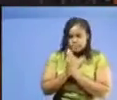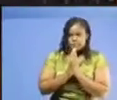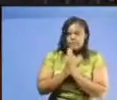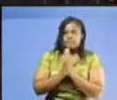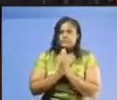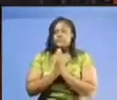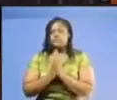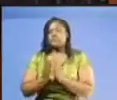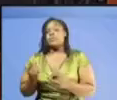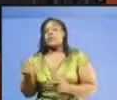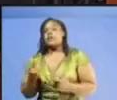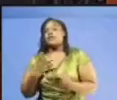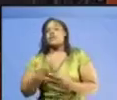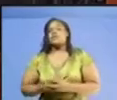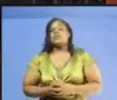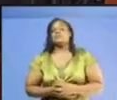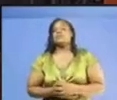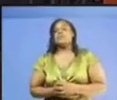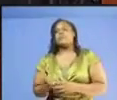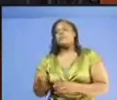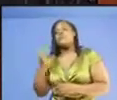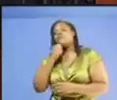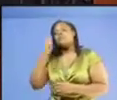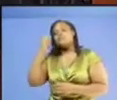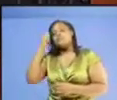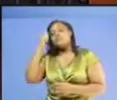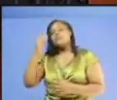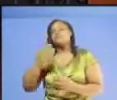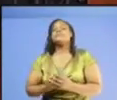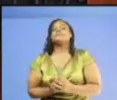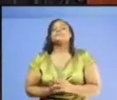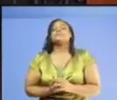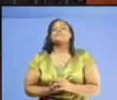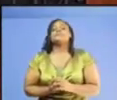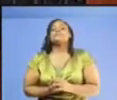I was a teenager.